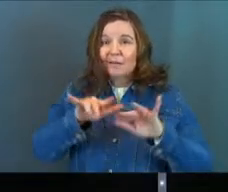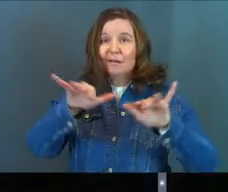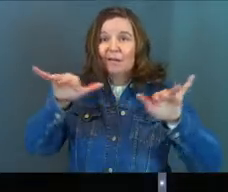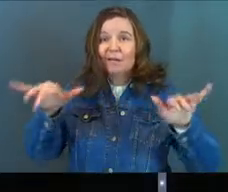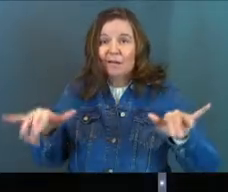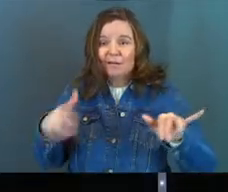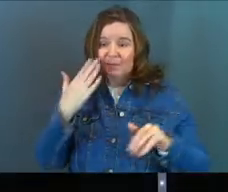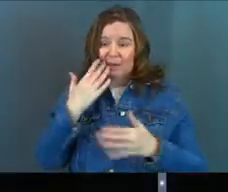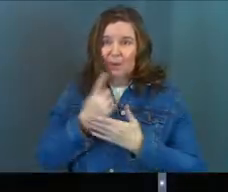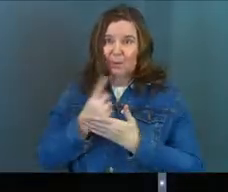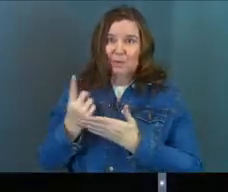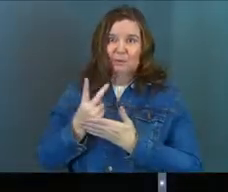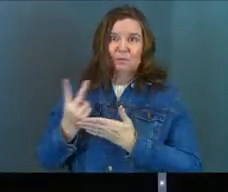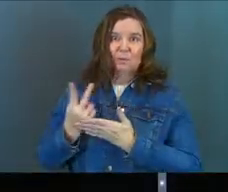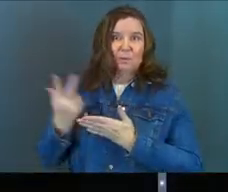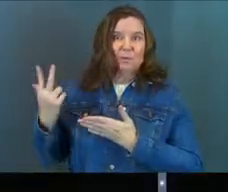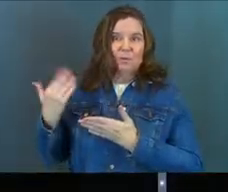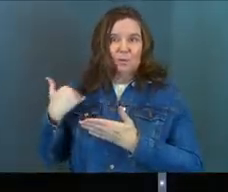was weeks ago.